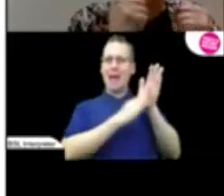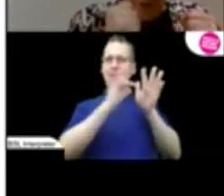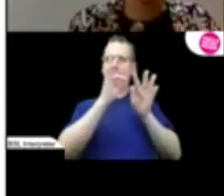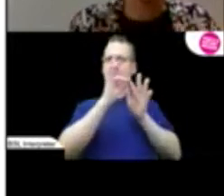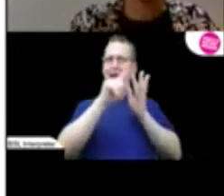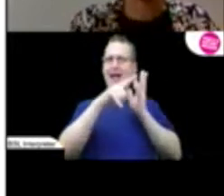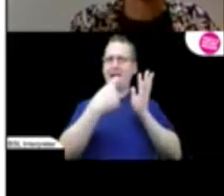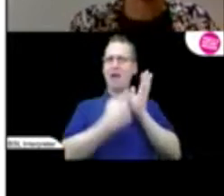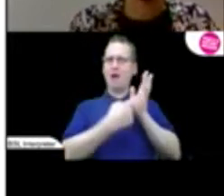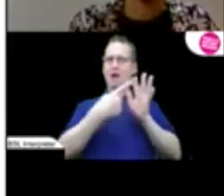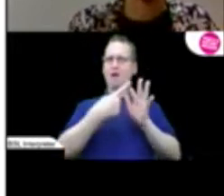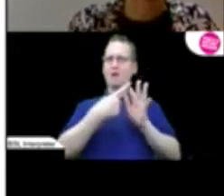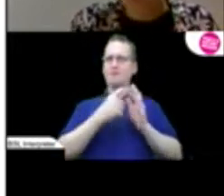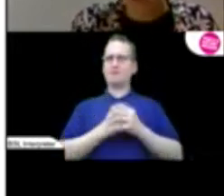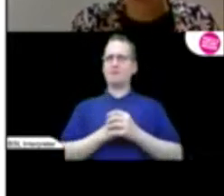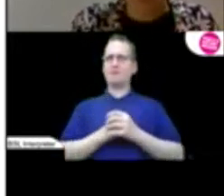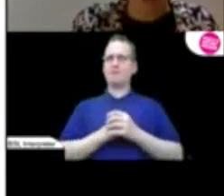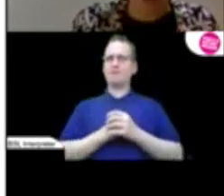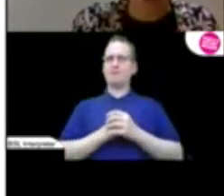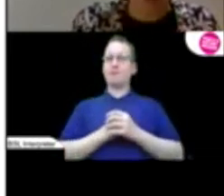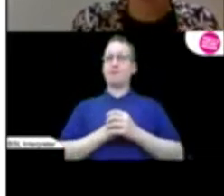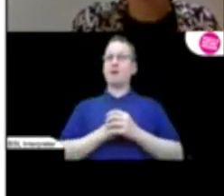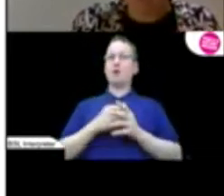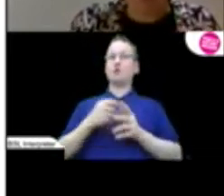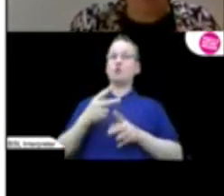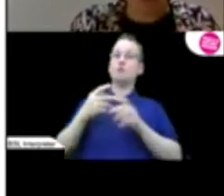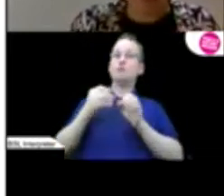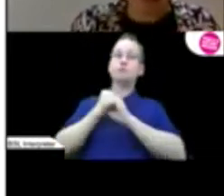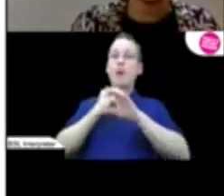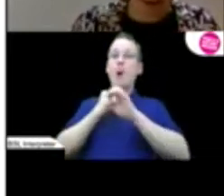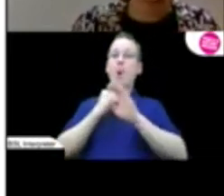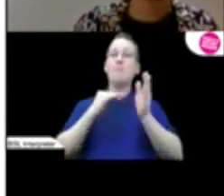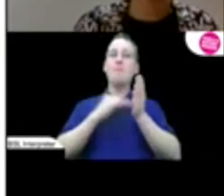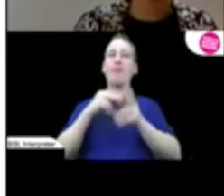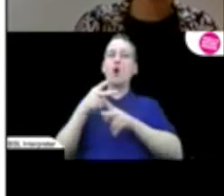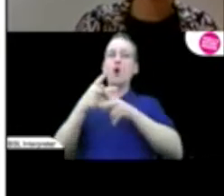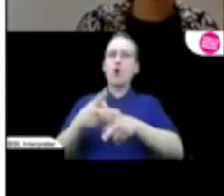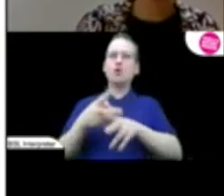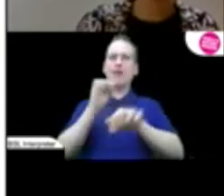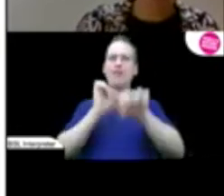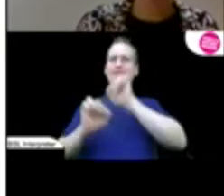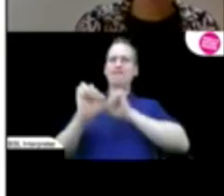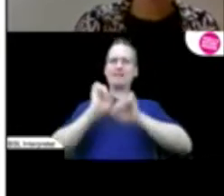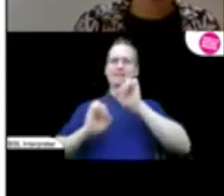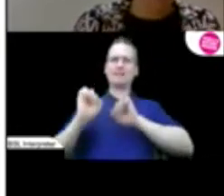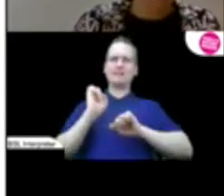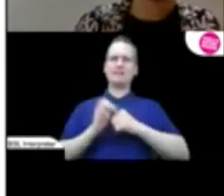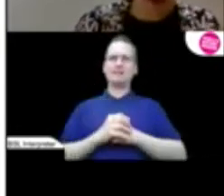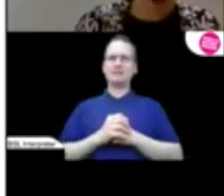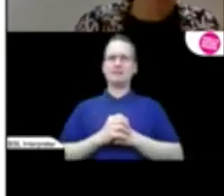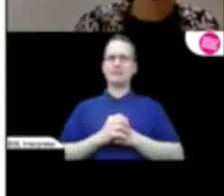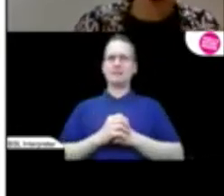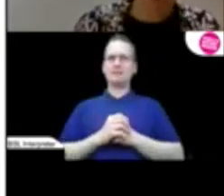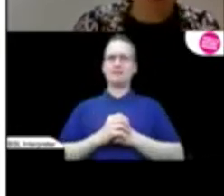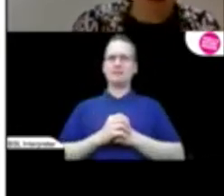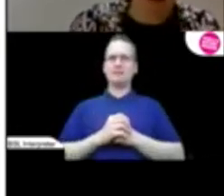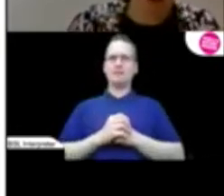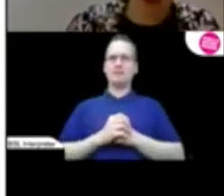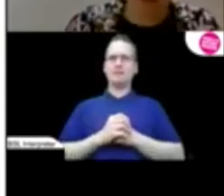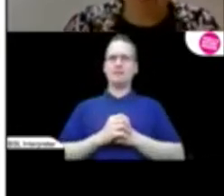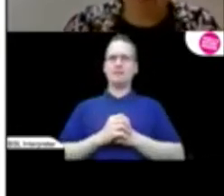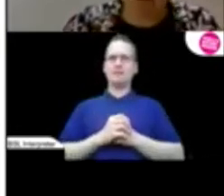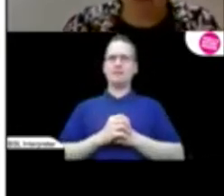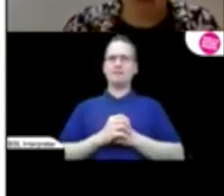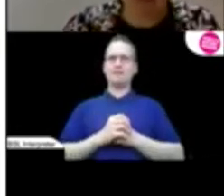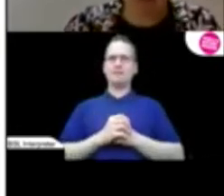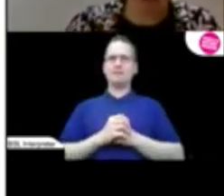way of promoting motherhood and the defence of the empire. And there was a lot of hostility